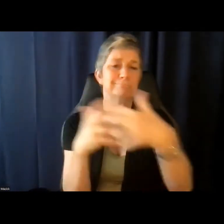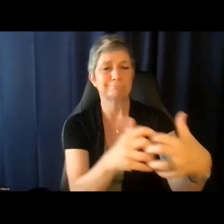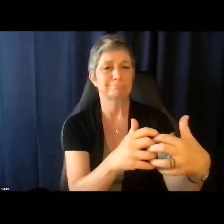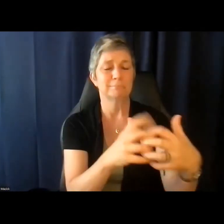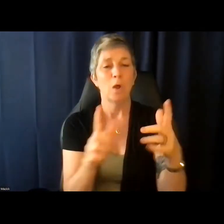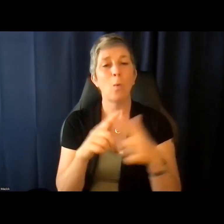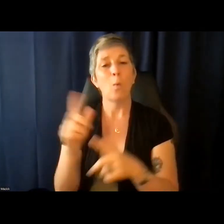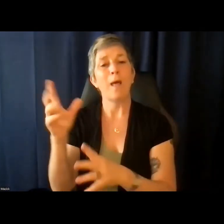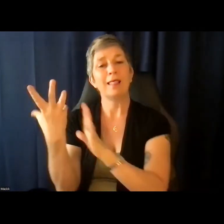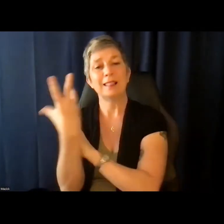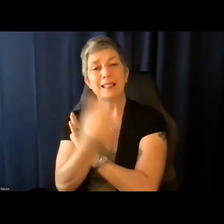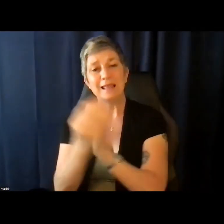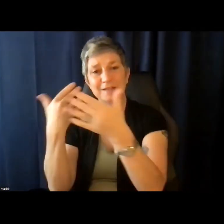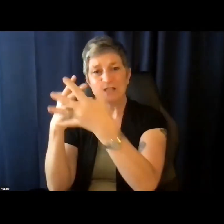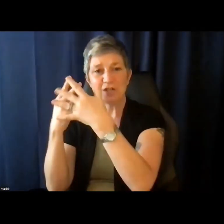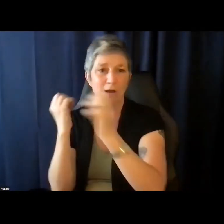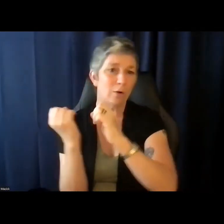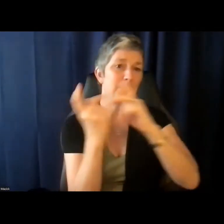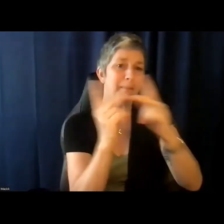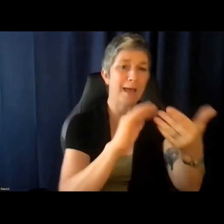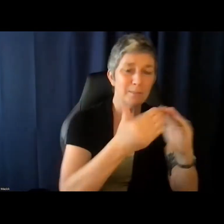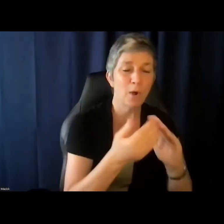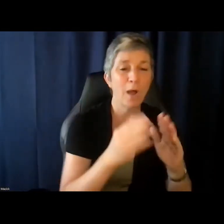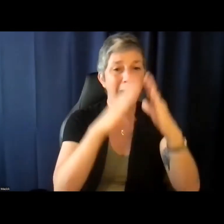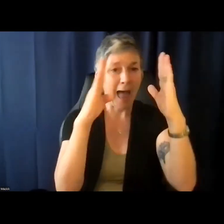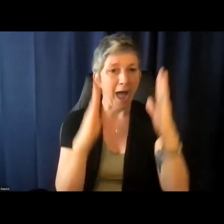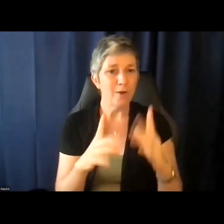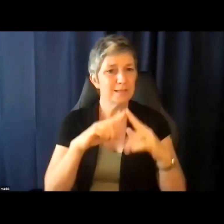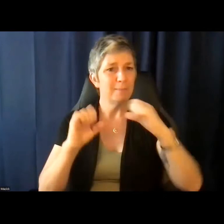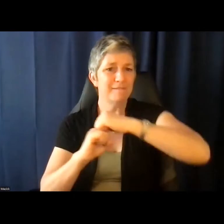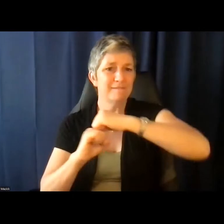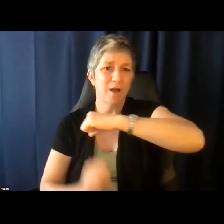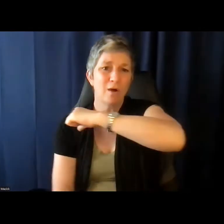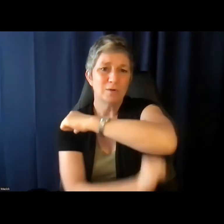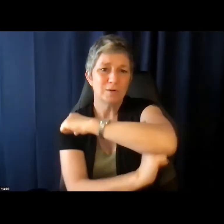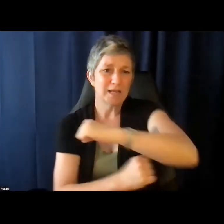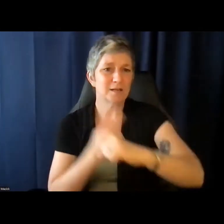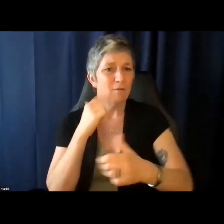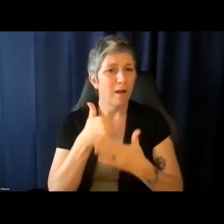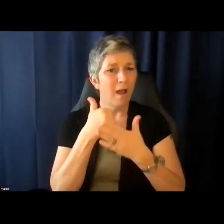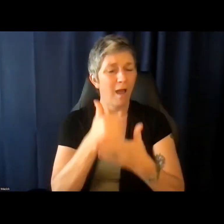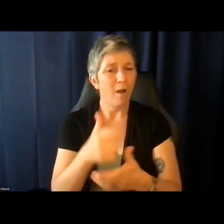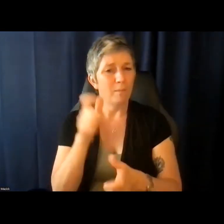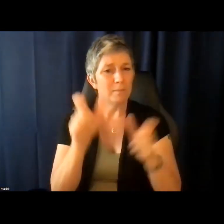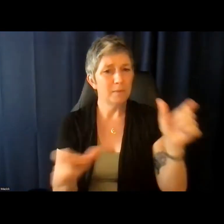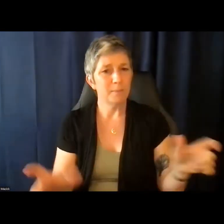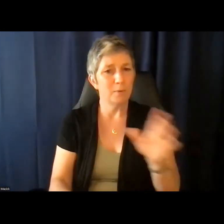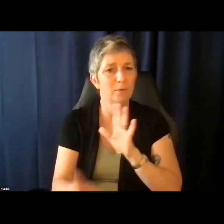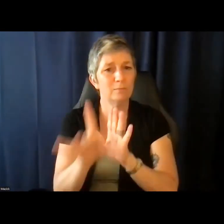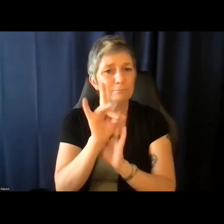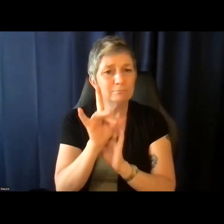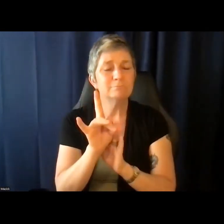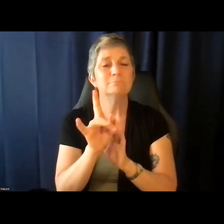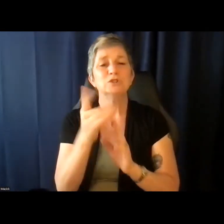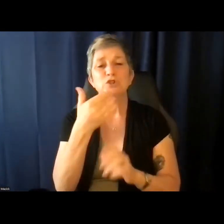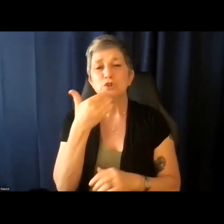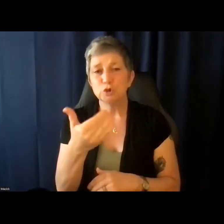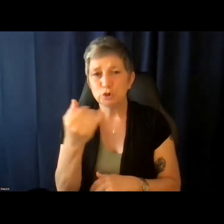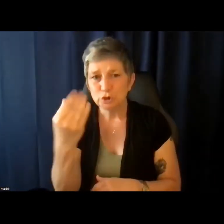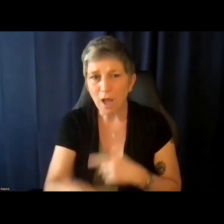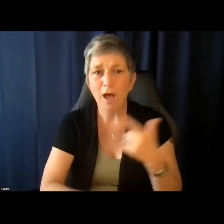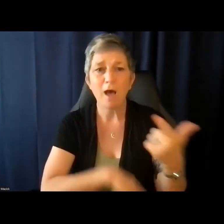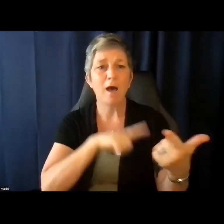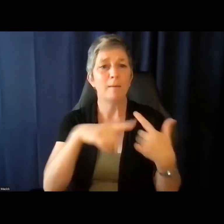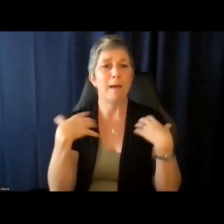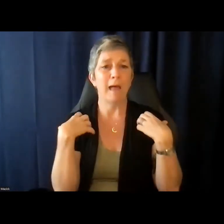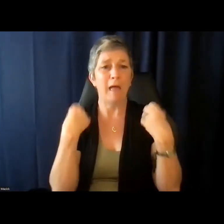and that housing can serve as a foundation for helping people to obtain jobs, to obtain